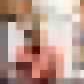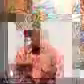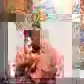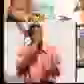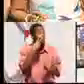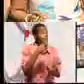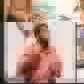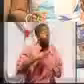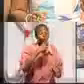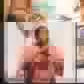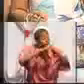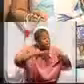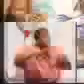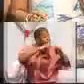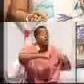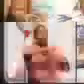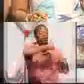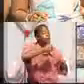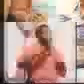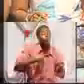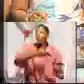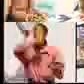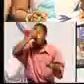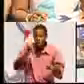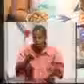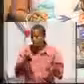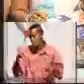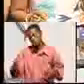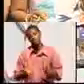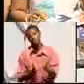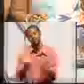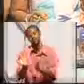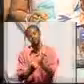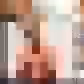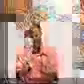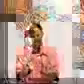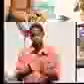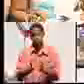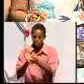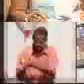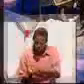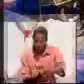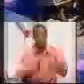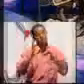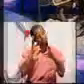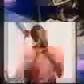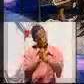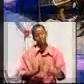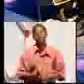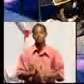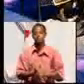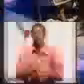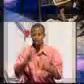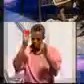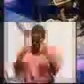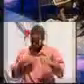employer and say, well, this is somebody. Give him or her a chance. The opportunity. If the potential employer has any issues regarding